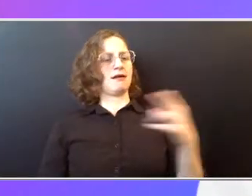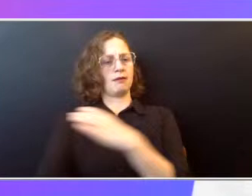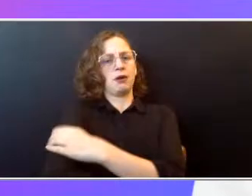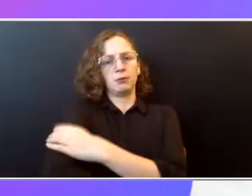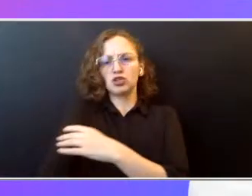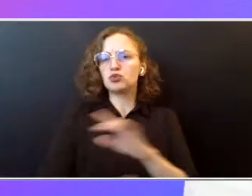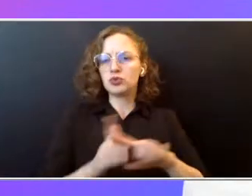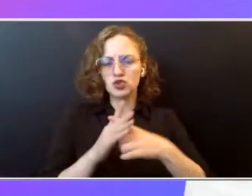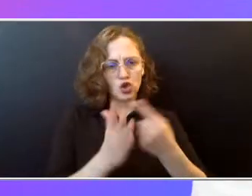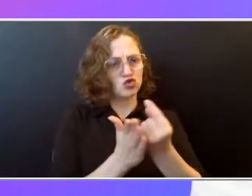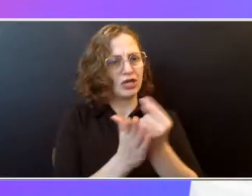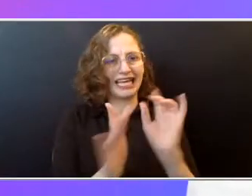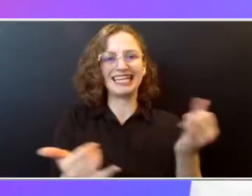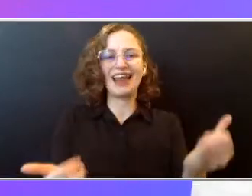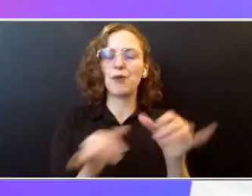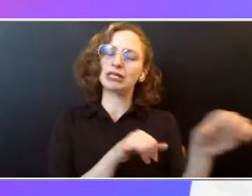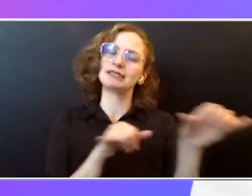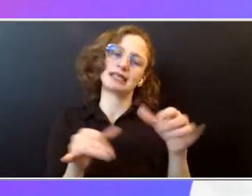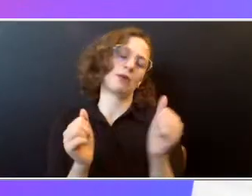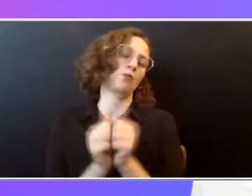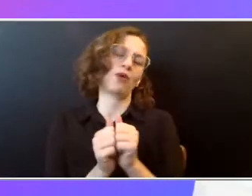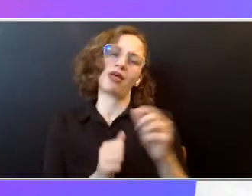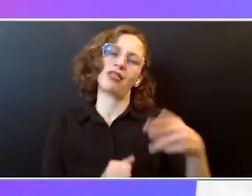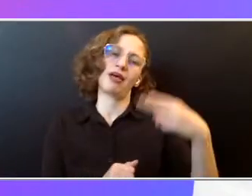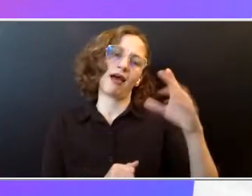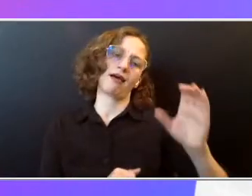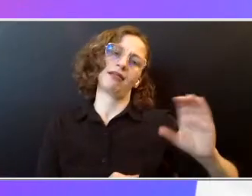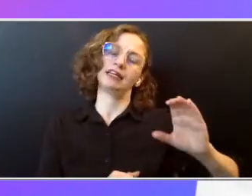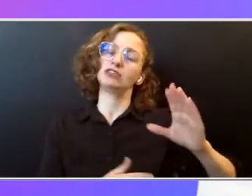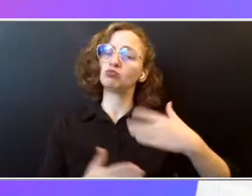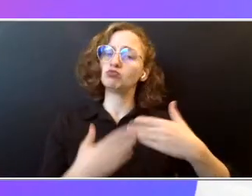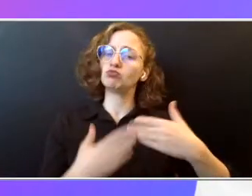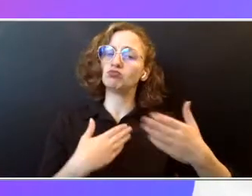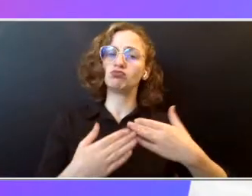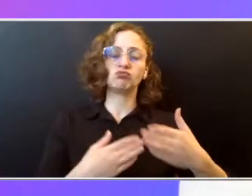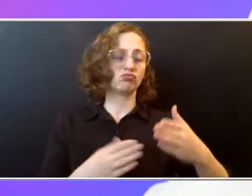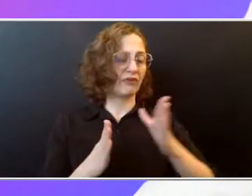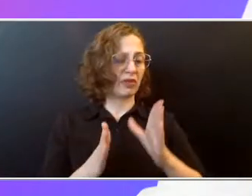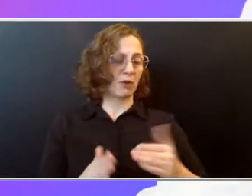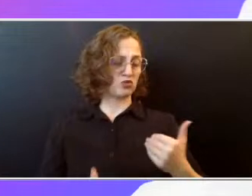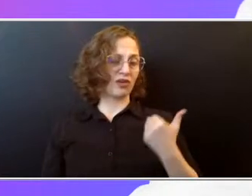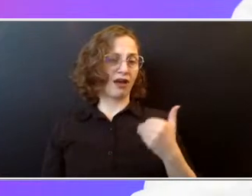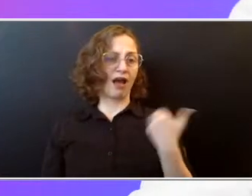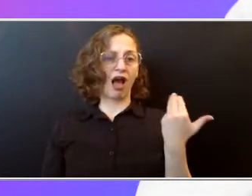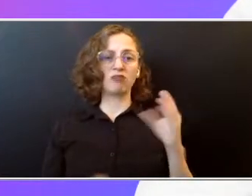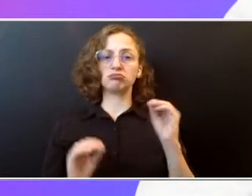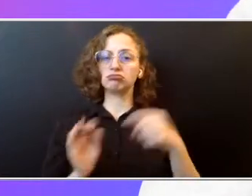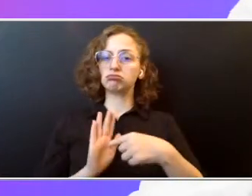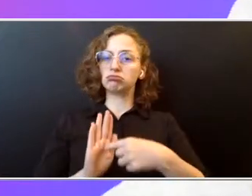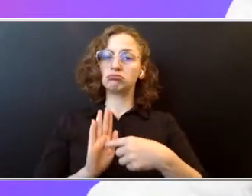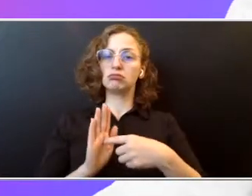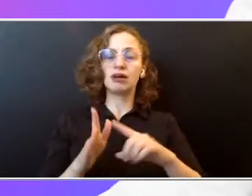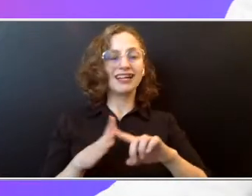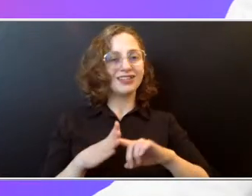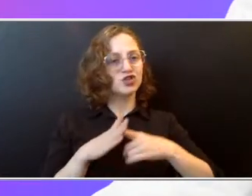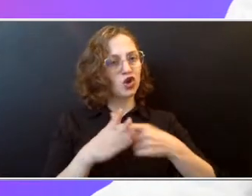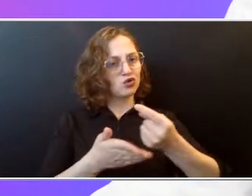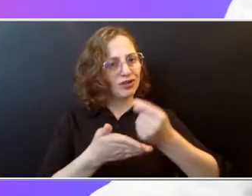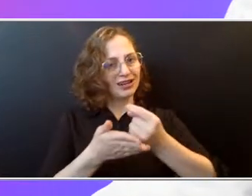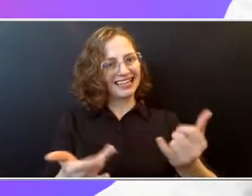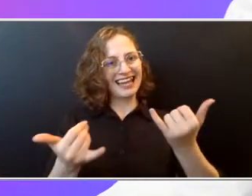FH. Even if they're young and they're asymptomatic, starting now prevents the development from earlier to